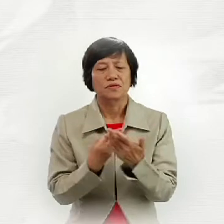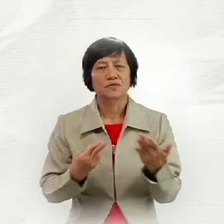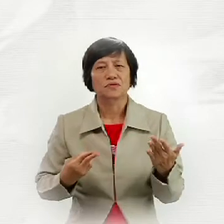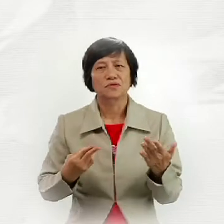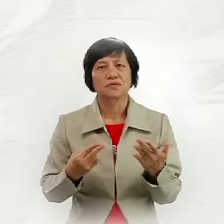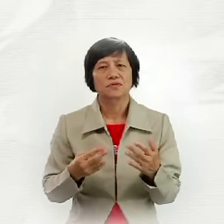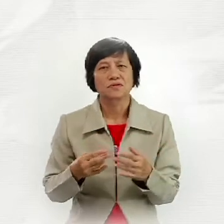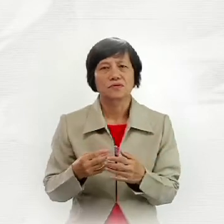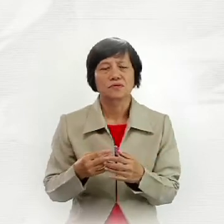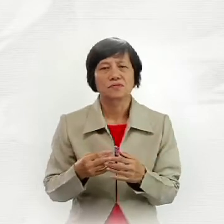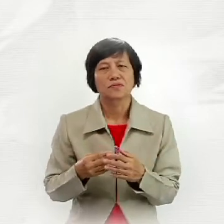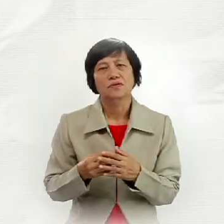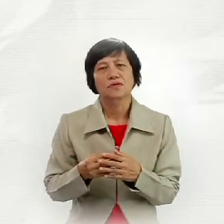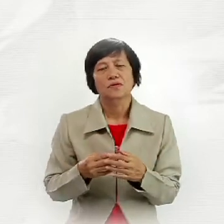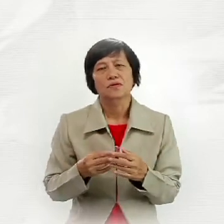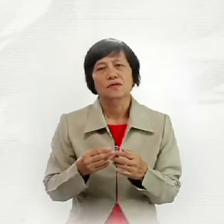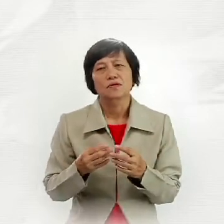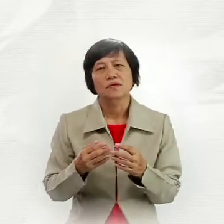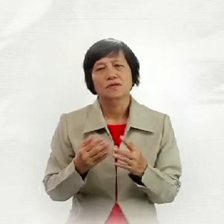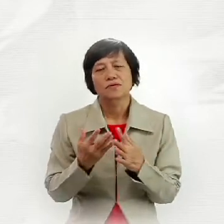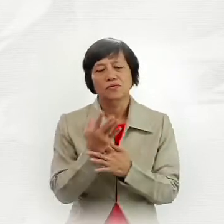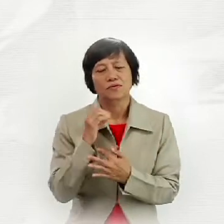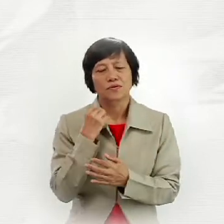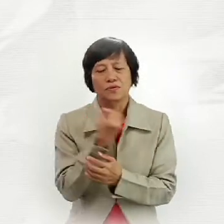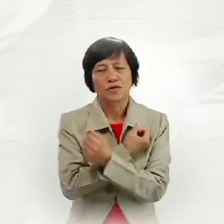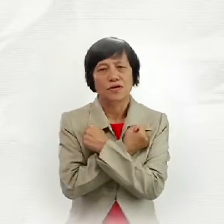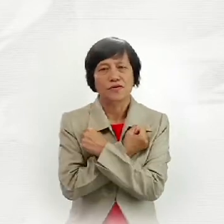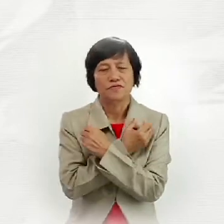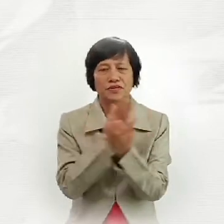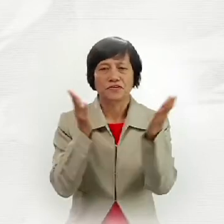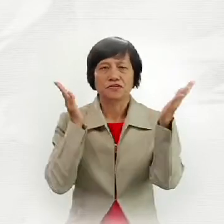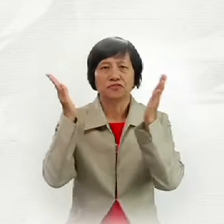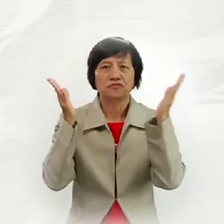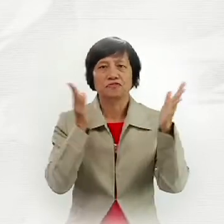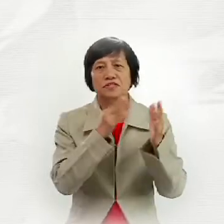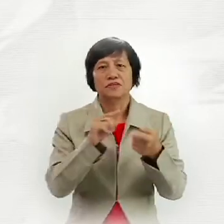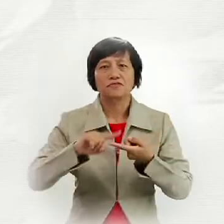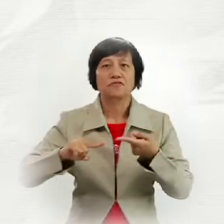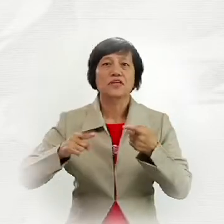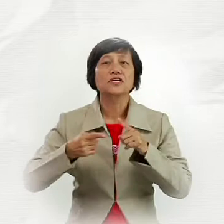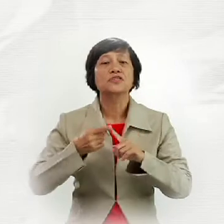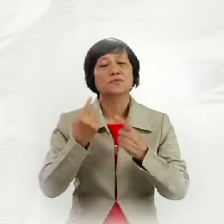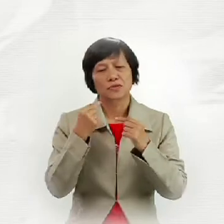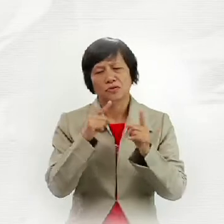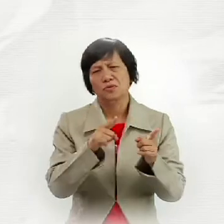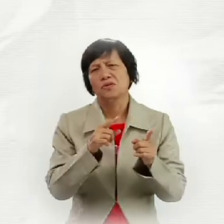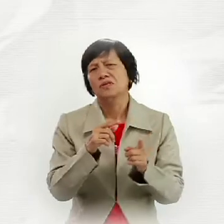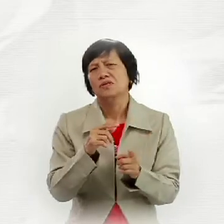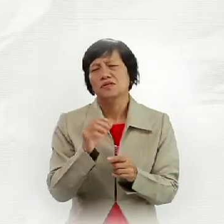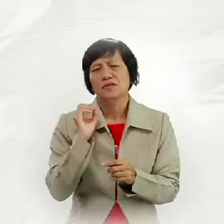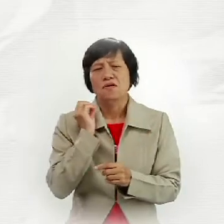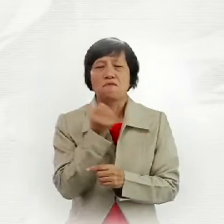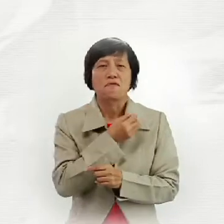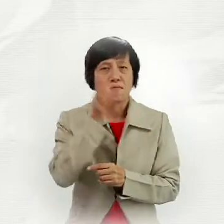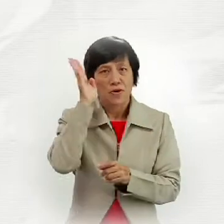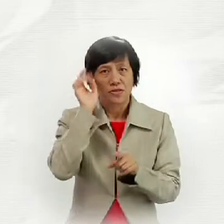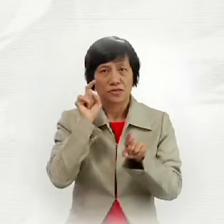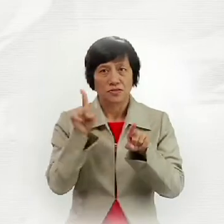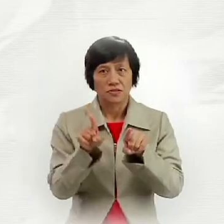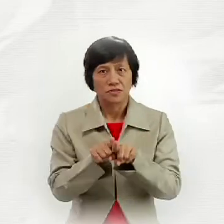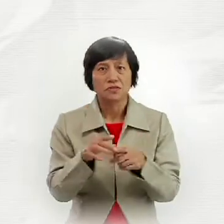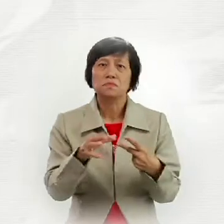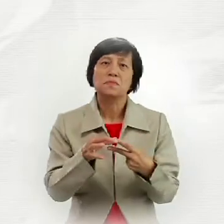view of our loving service and friendship towards our brothers and sisters,